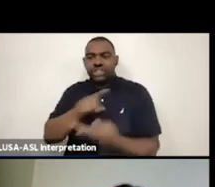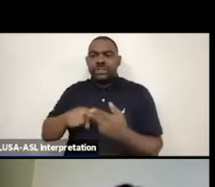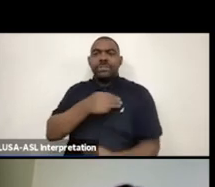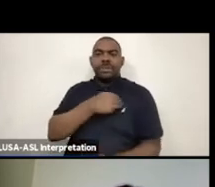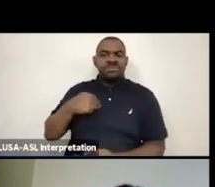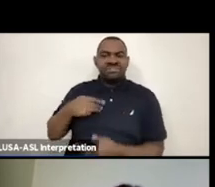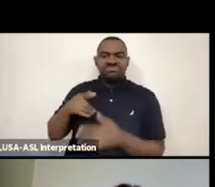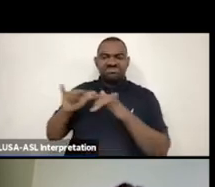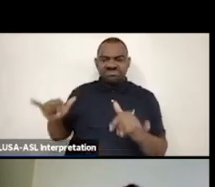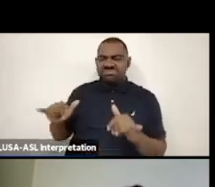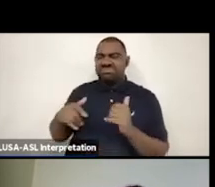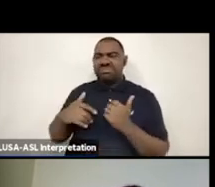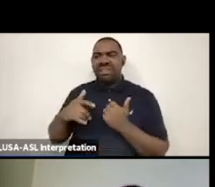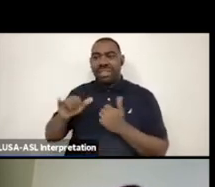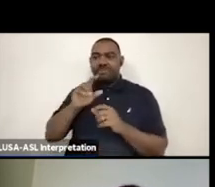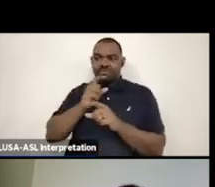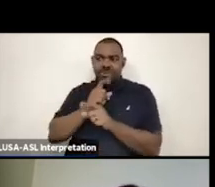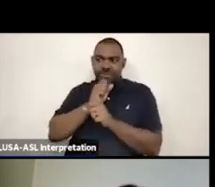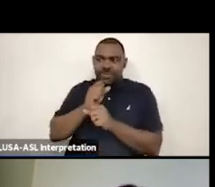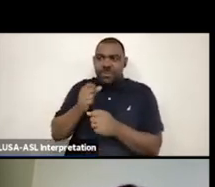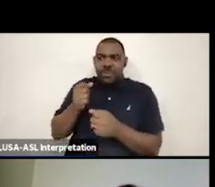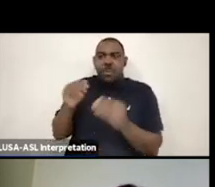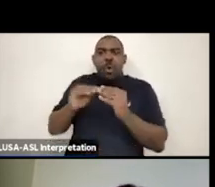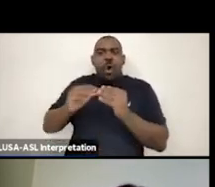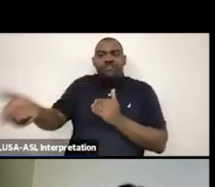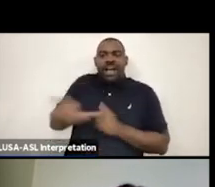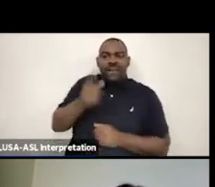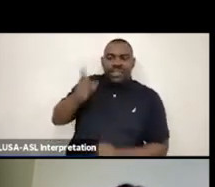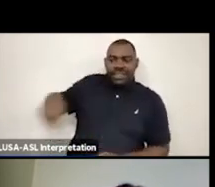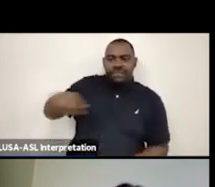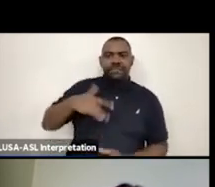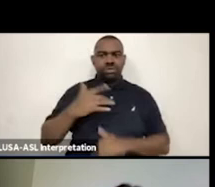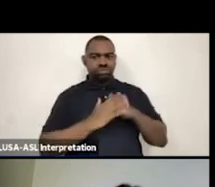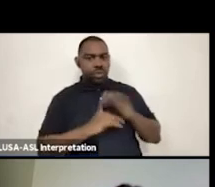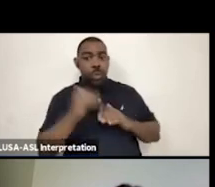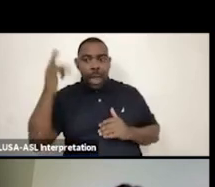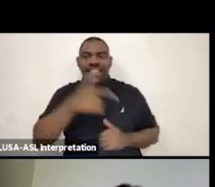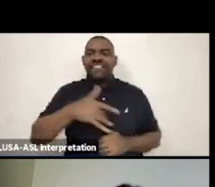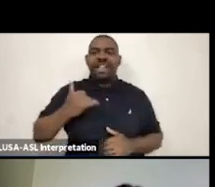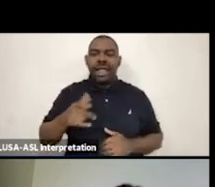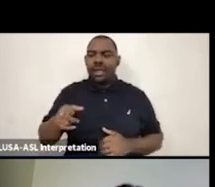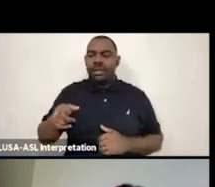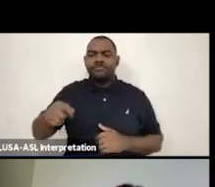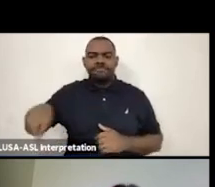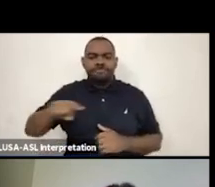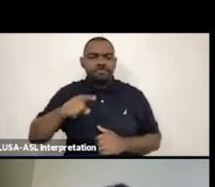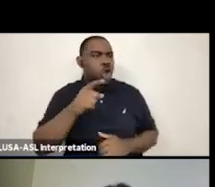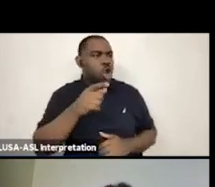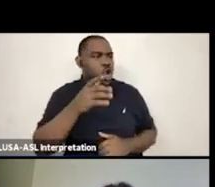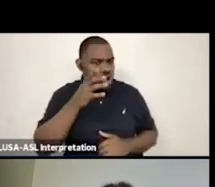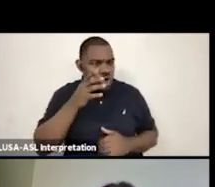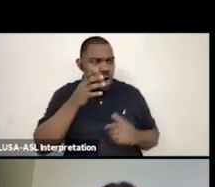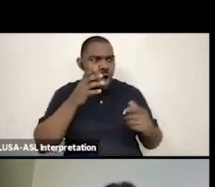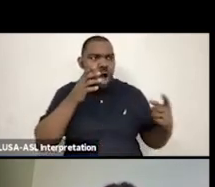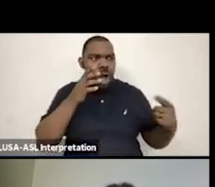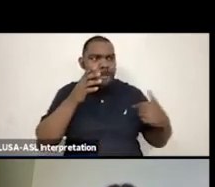that makes it even more inviting for them, because they feel like they're really being heard. And if they specifically ask